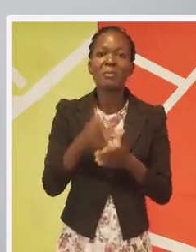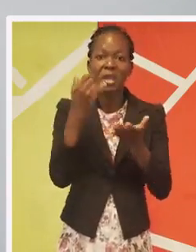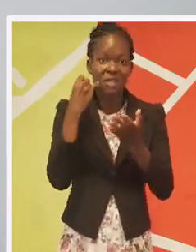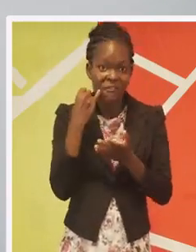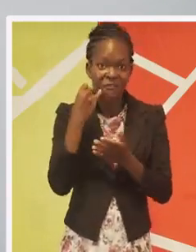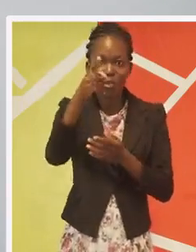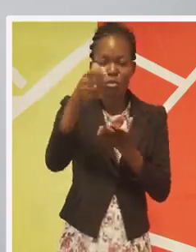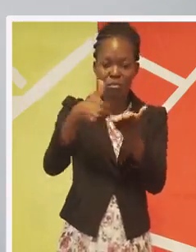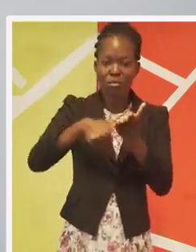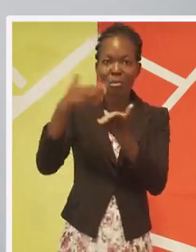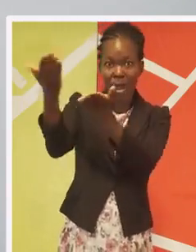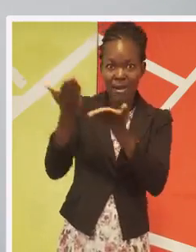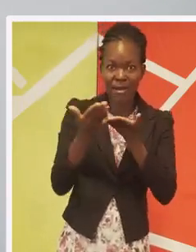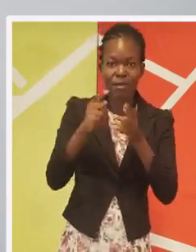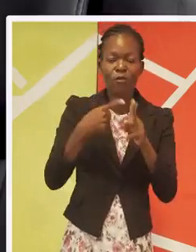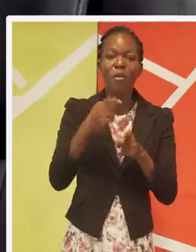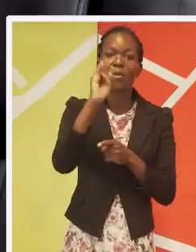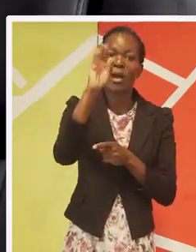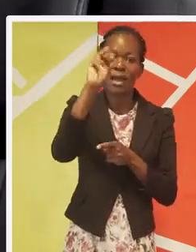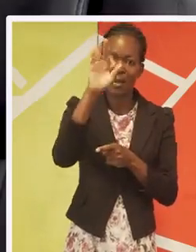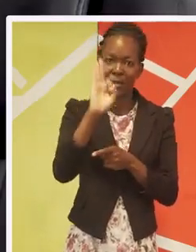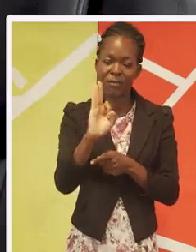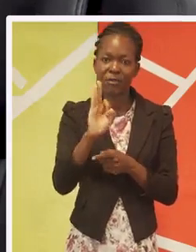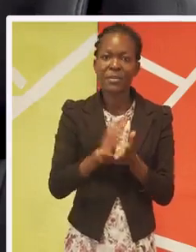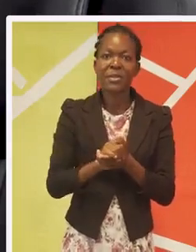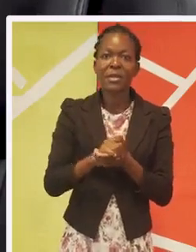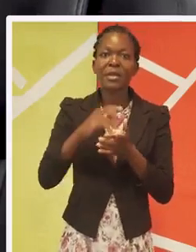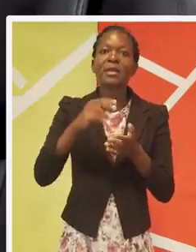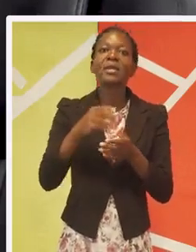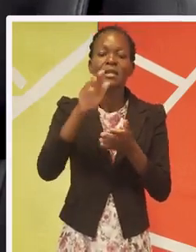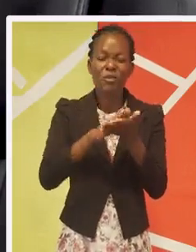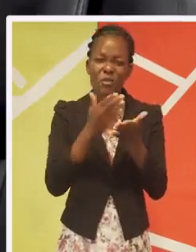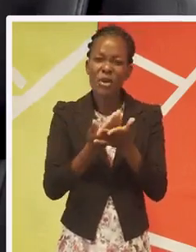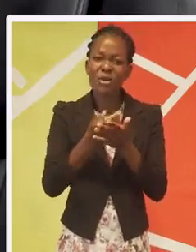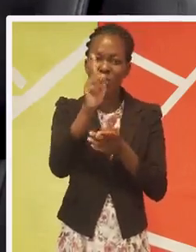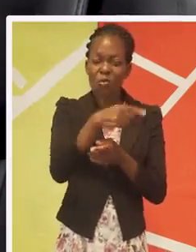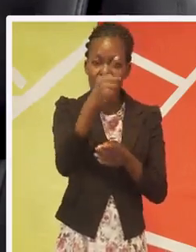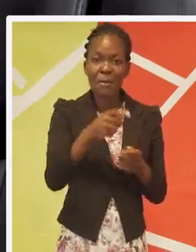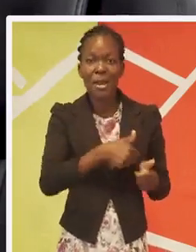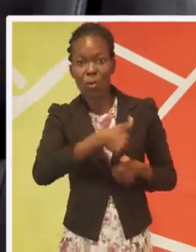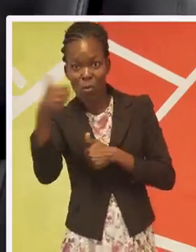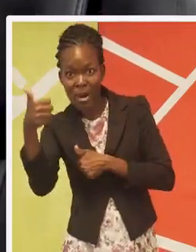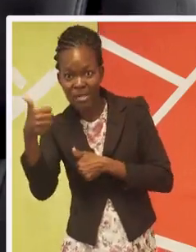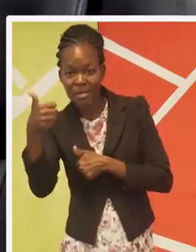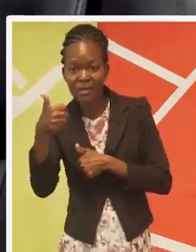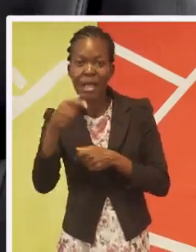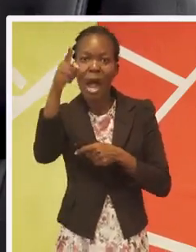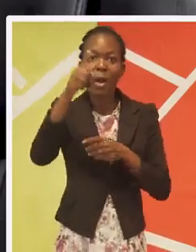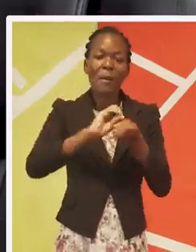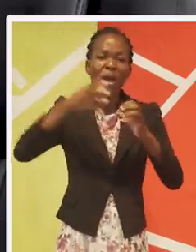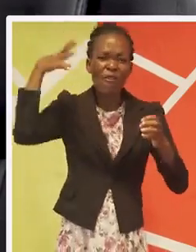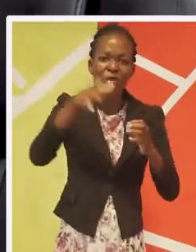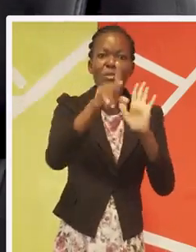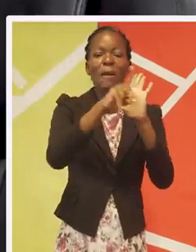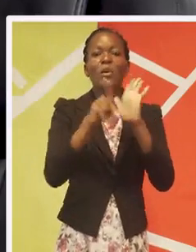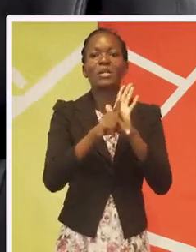the more that we borrow, the more leverage we give to global institutions such as the IMF to enforce neoliberal